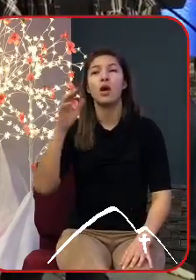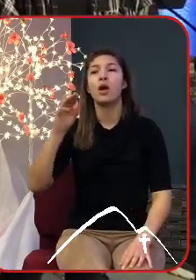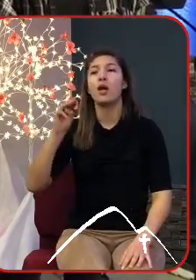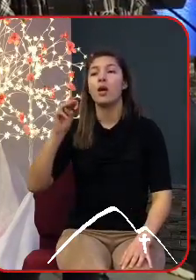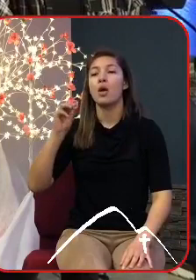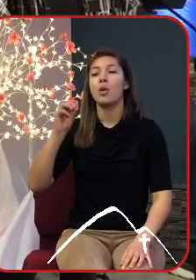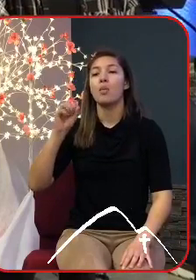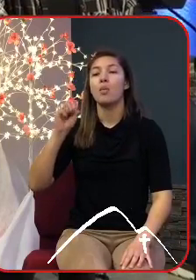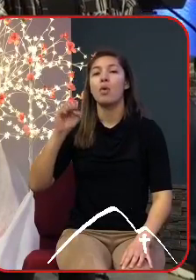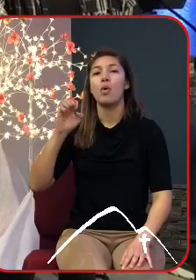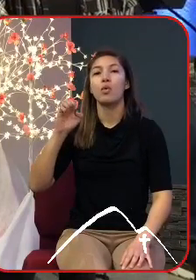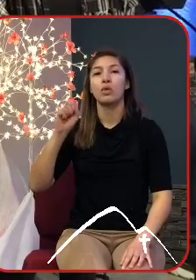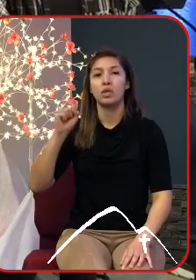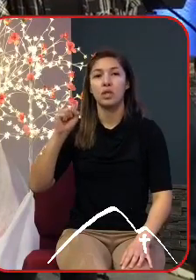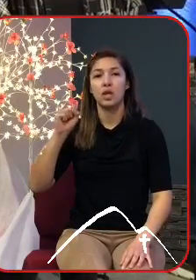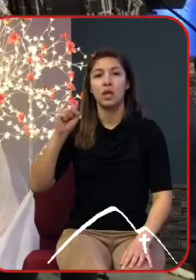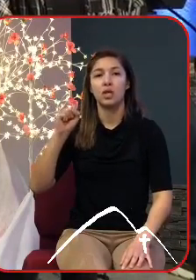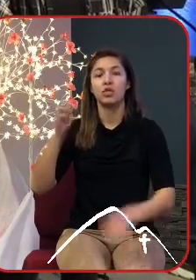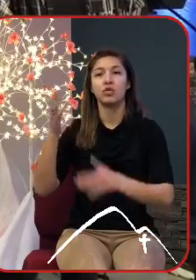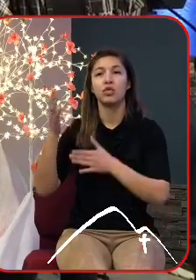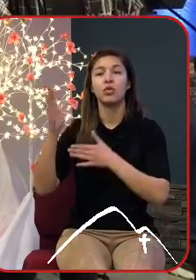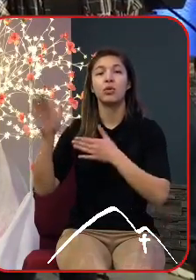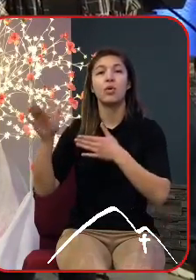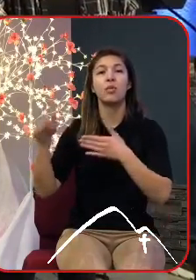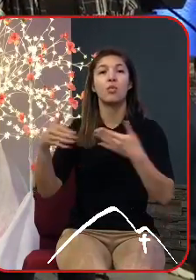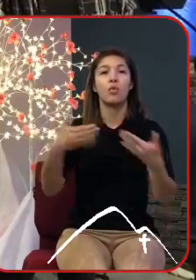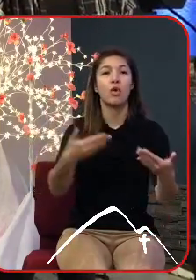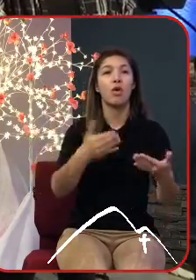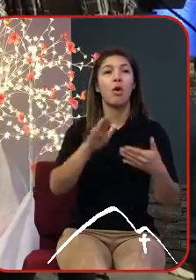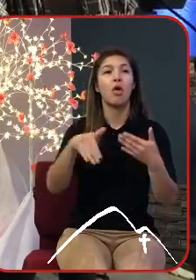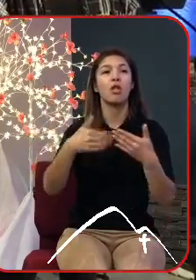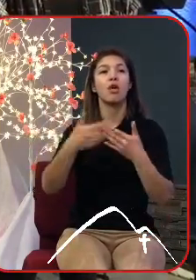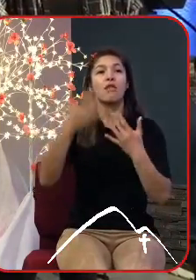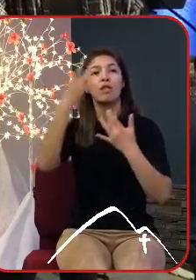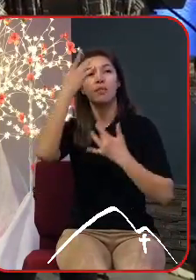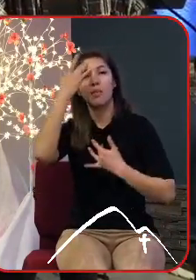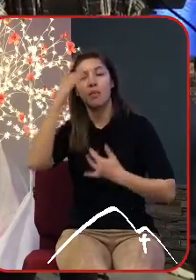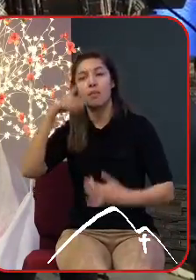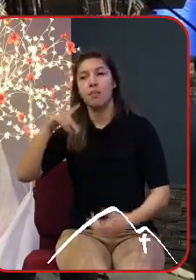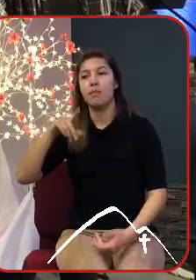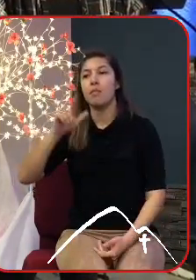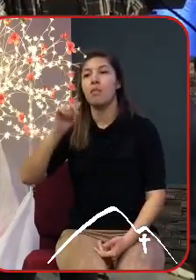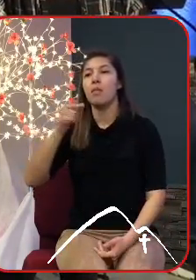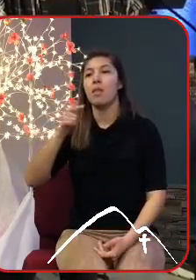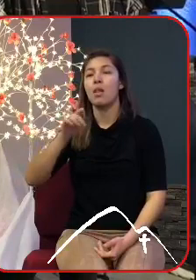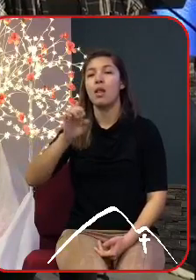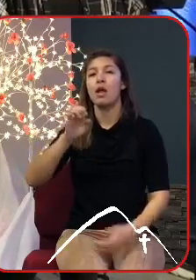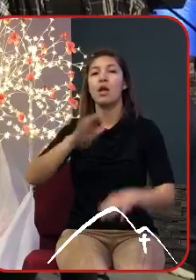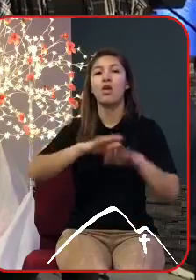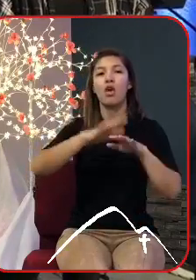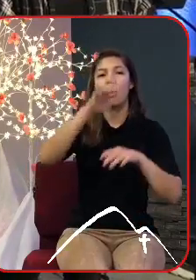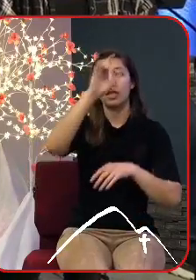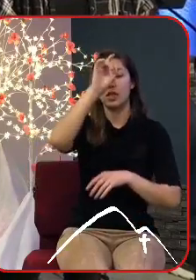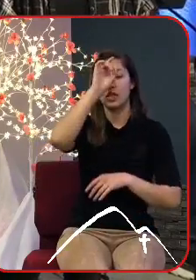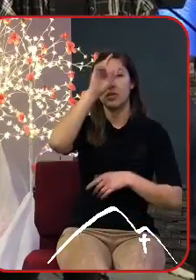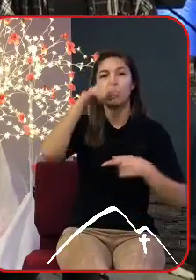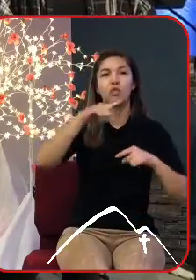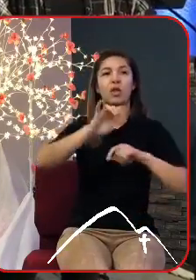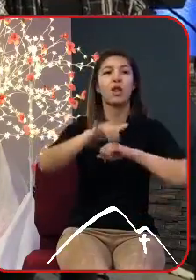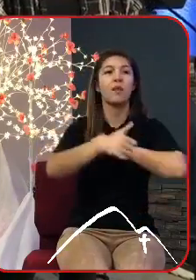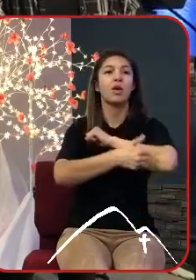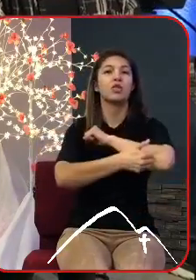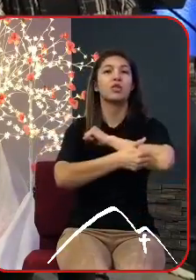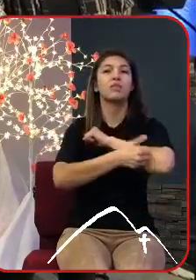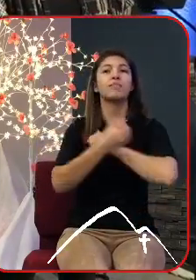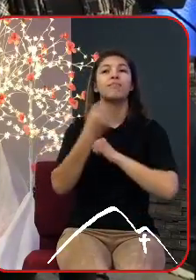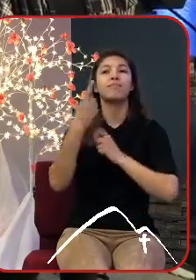brought all of the plagues on Egypt at the time of the Passover, it had been a period of